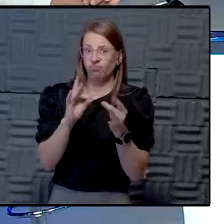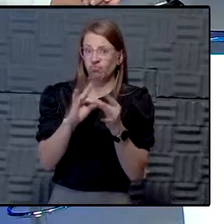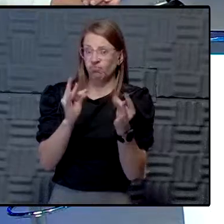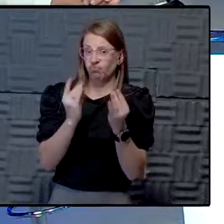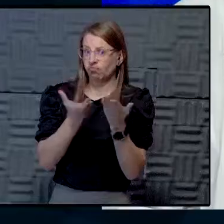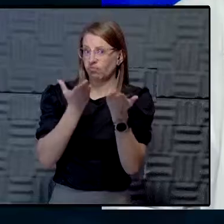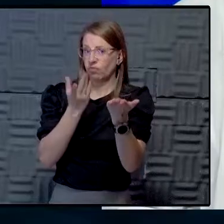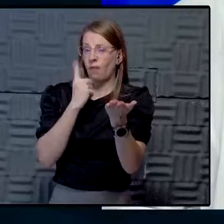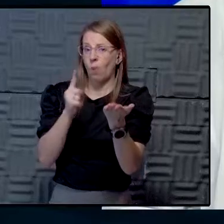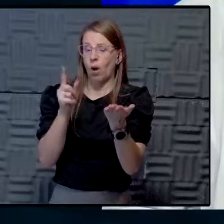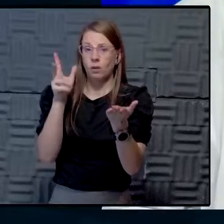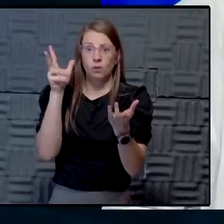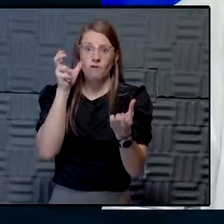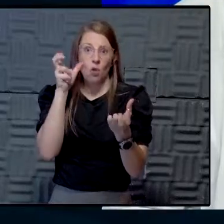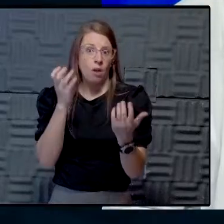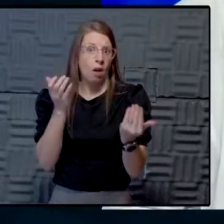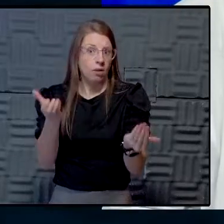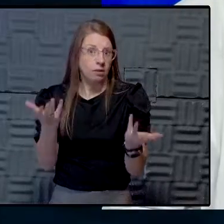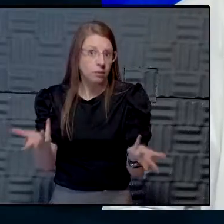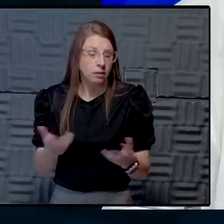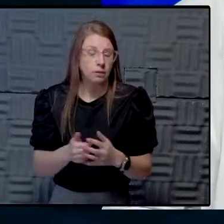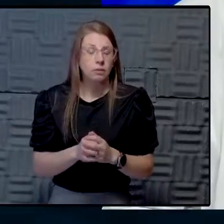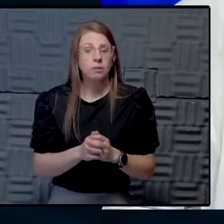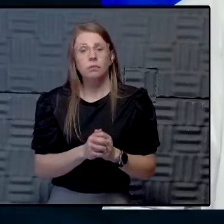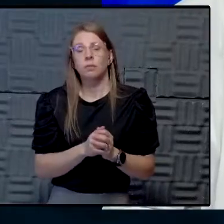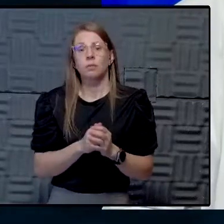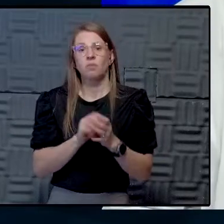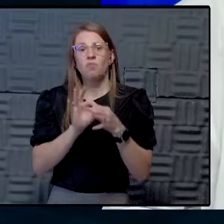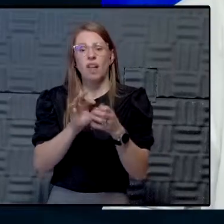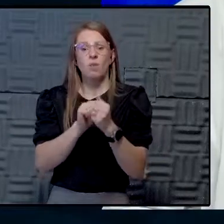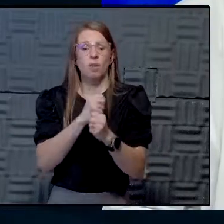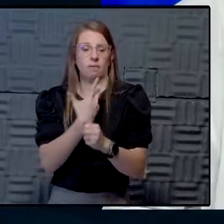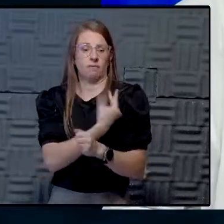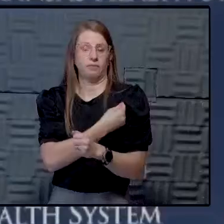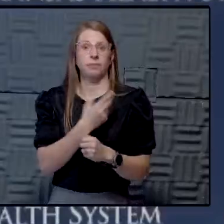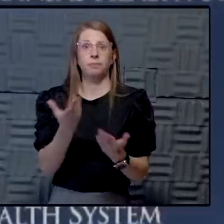today, our viewing audience, about COVID vaccines?